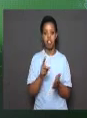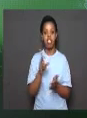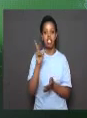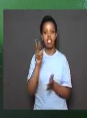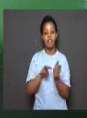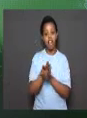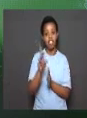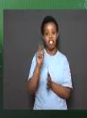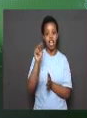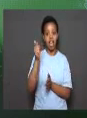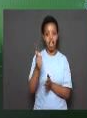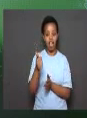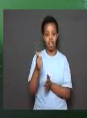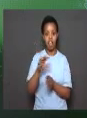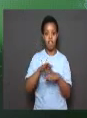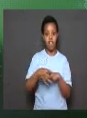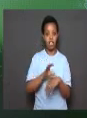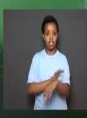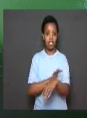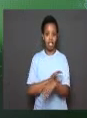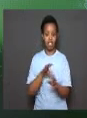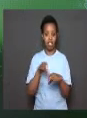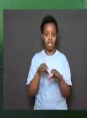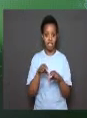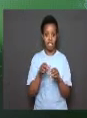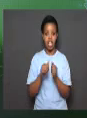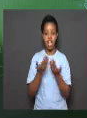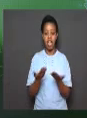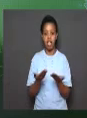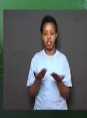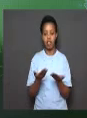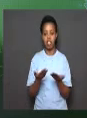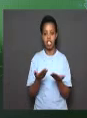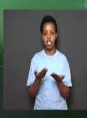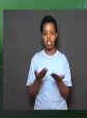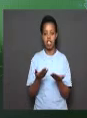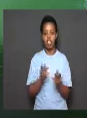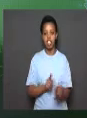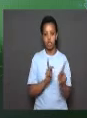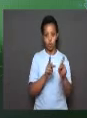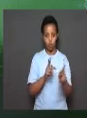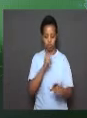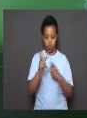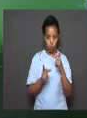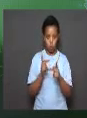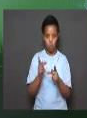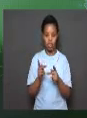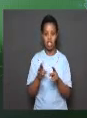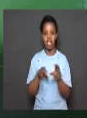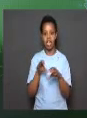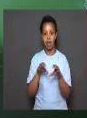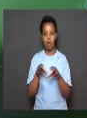cell, viral DNA replicates and controls the synthesis of